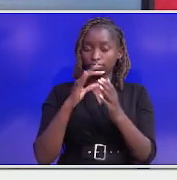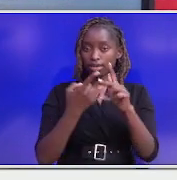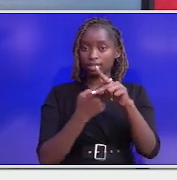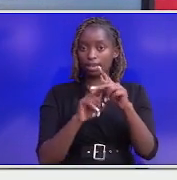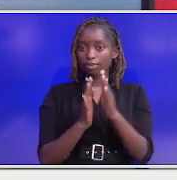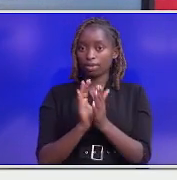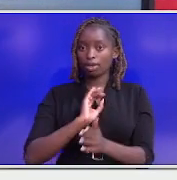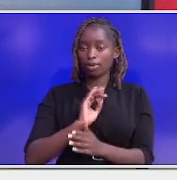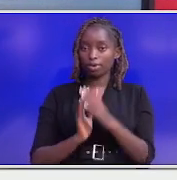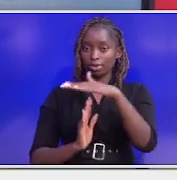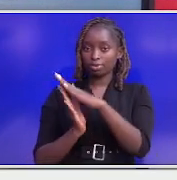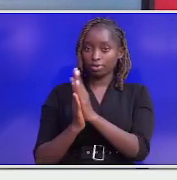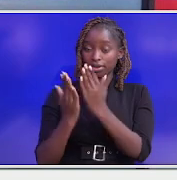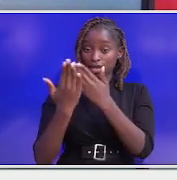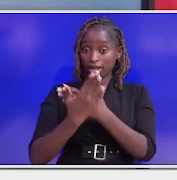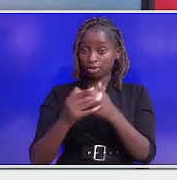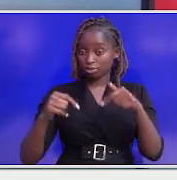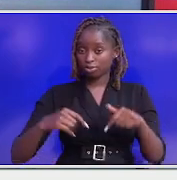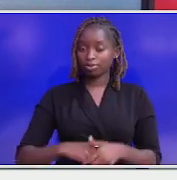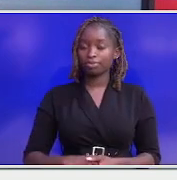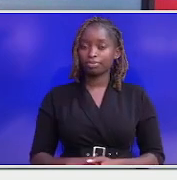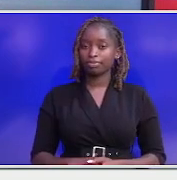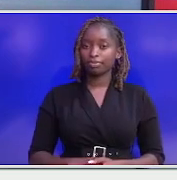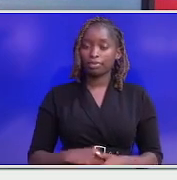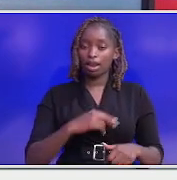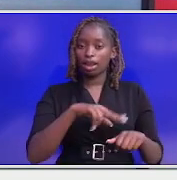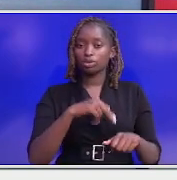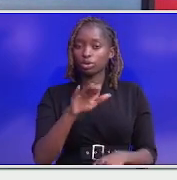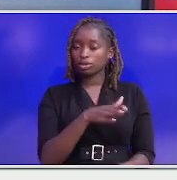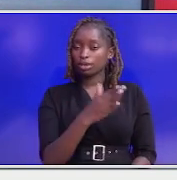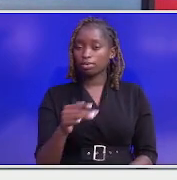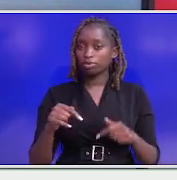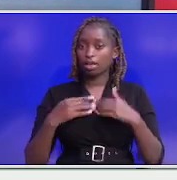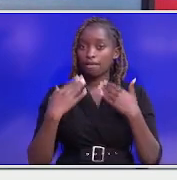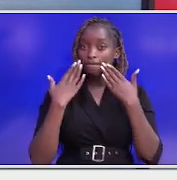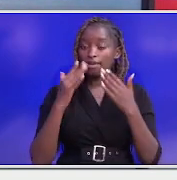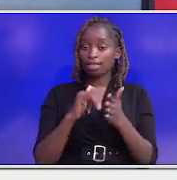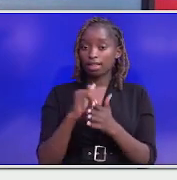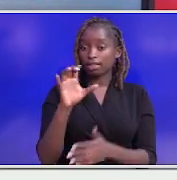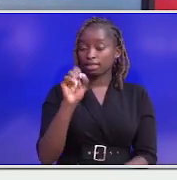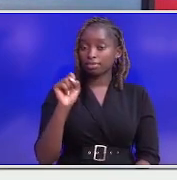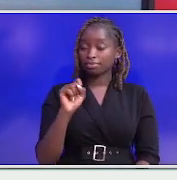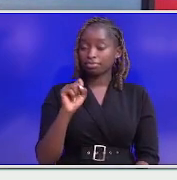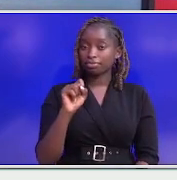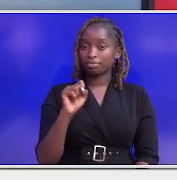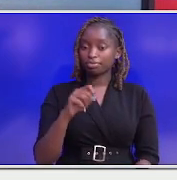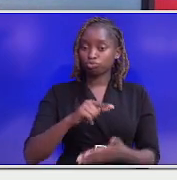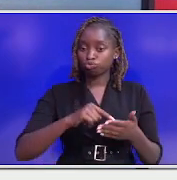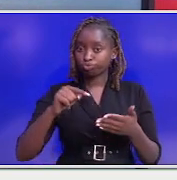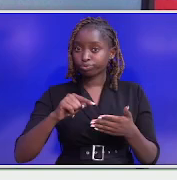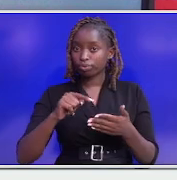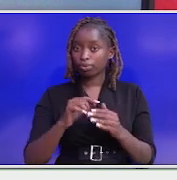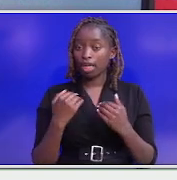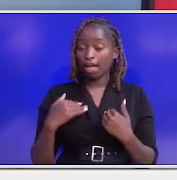story tonight. Now, the National Assembly has today concluded the vetting exercise for cabinet nominees. There were fireworks as